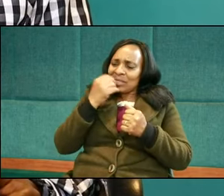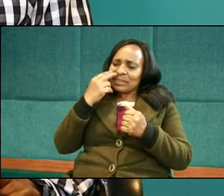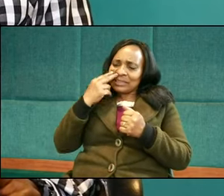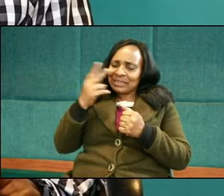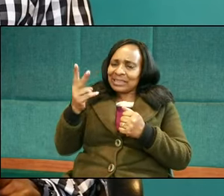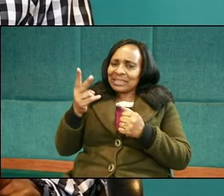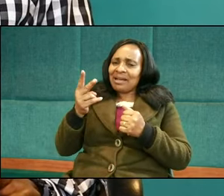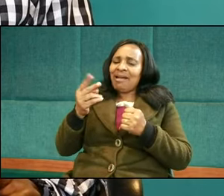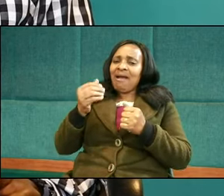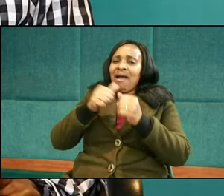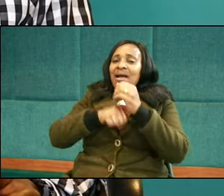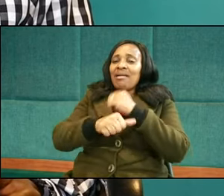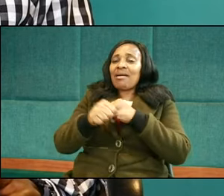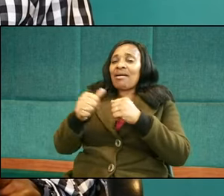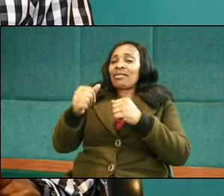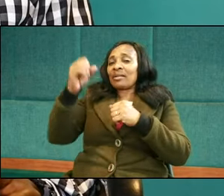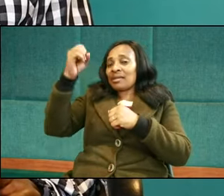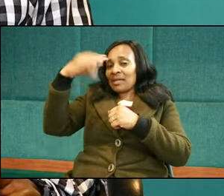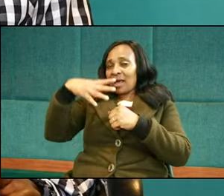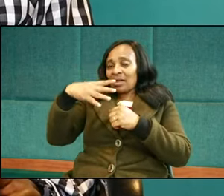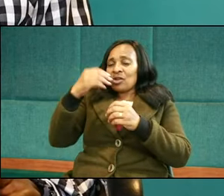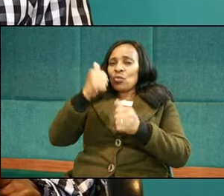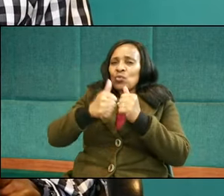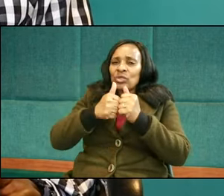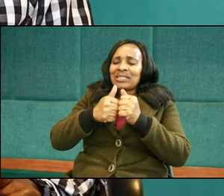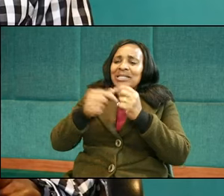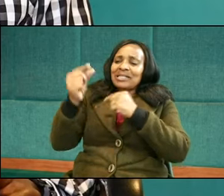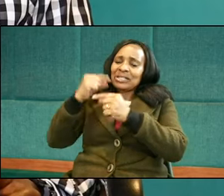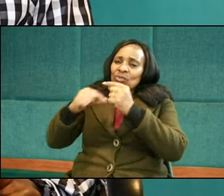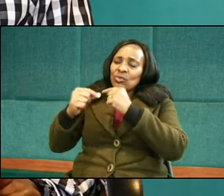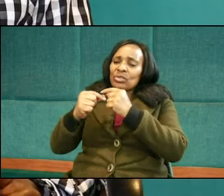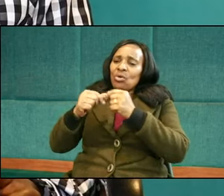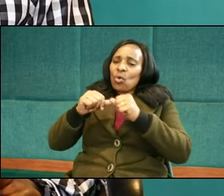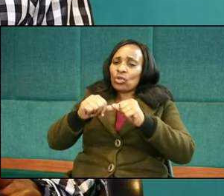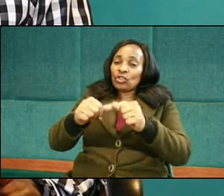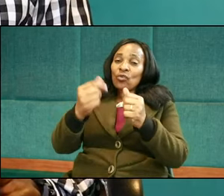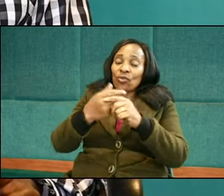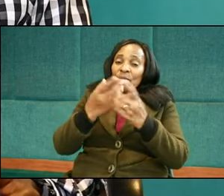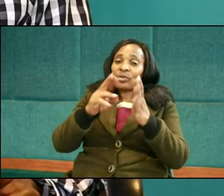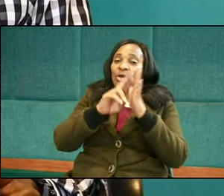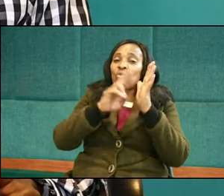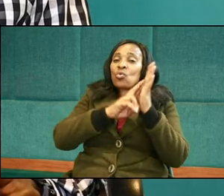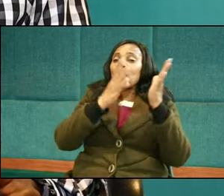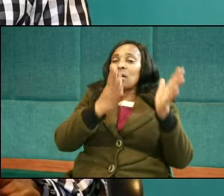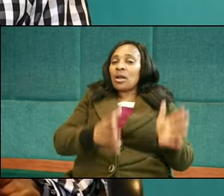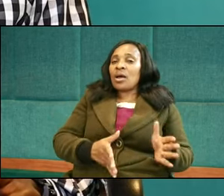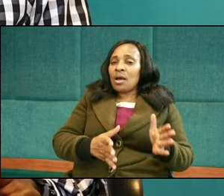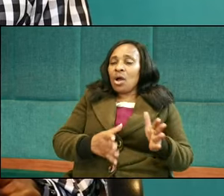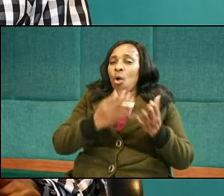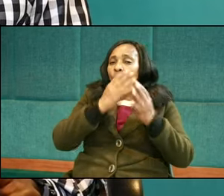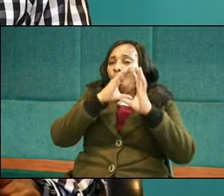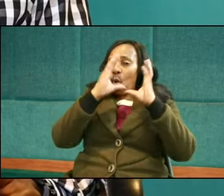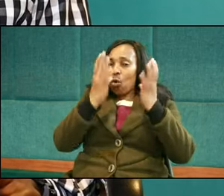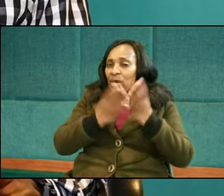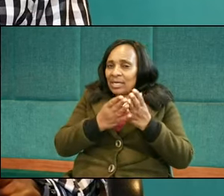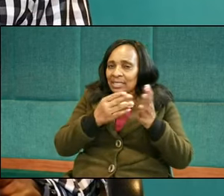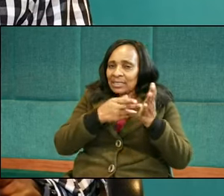under the sun, as an error which proceeds from the ruler. Folly is set in great